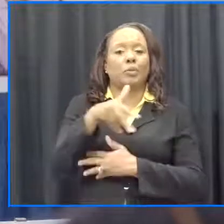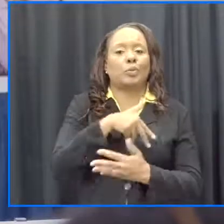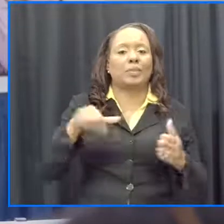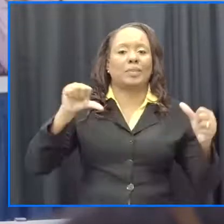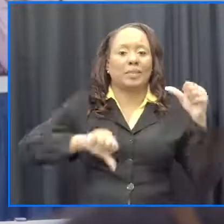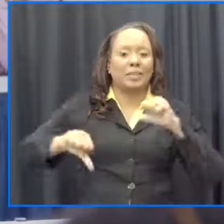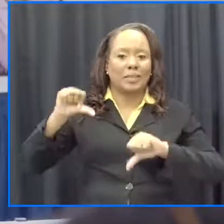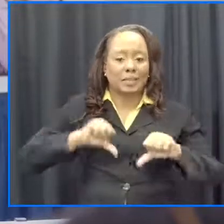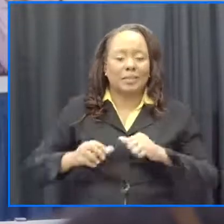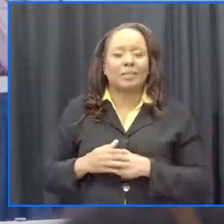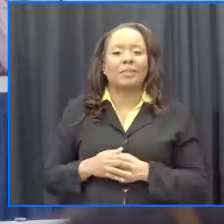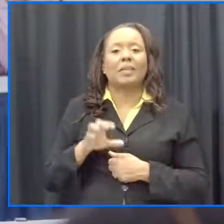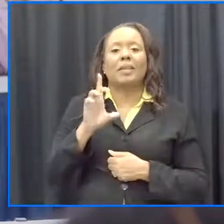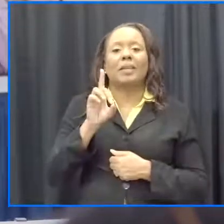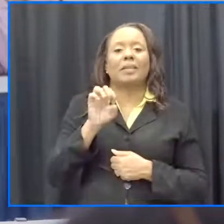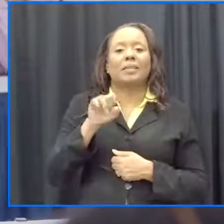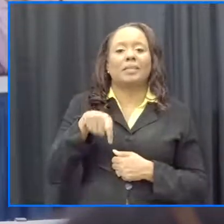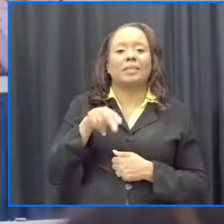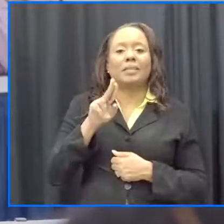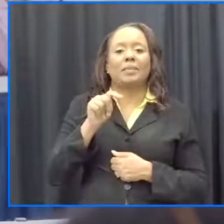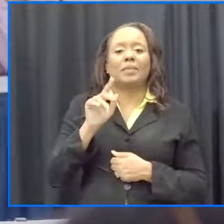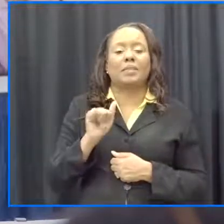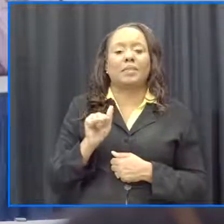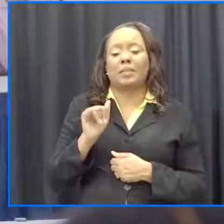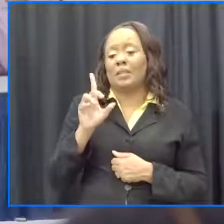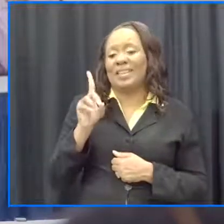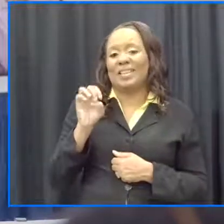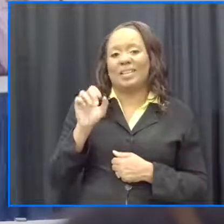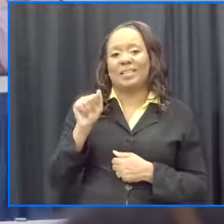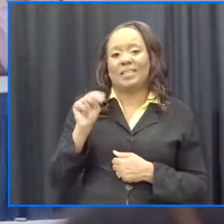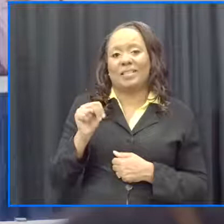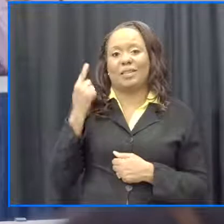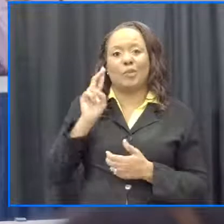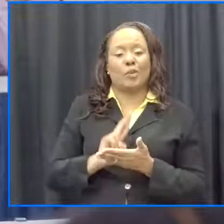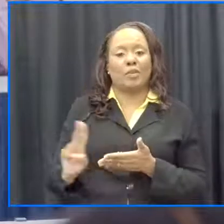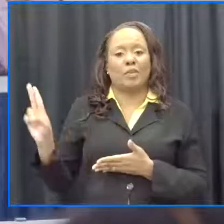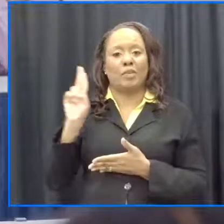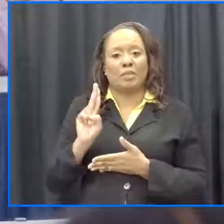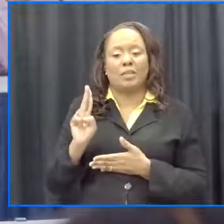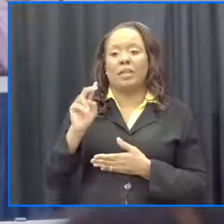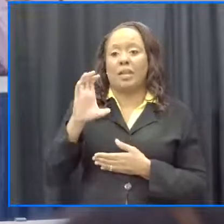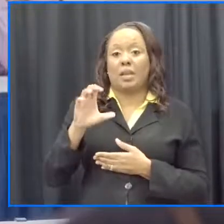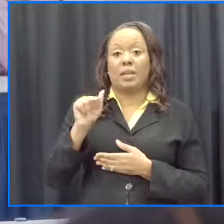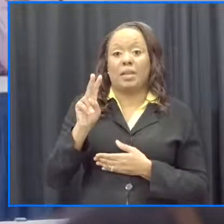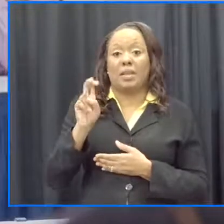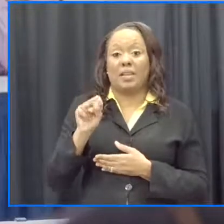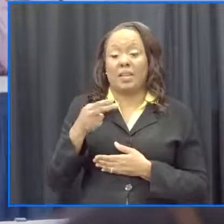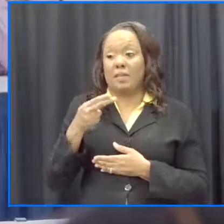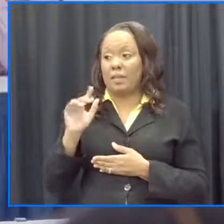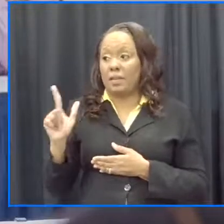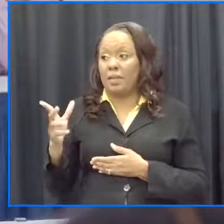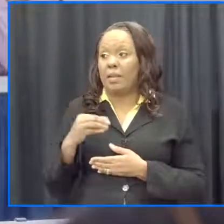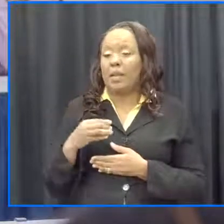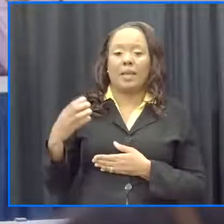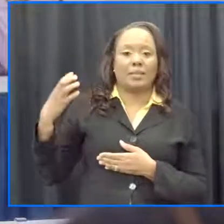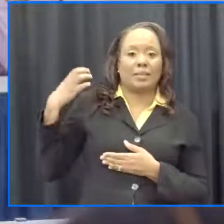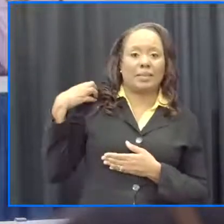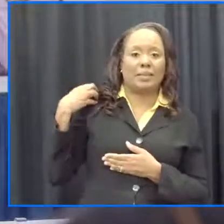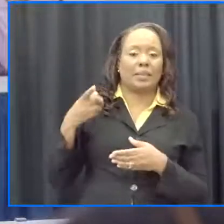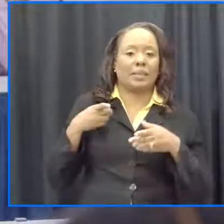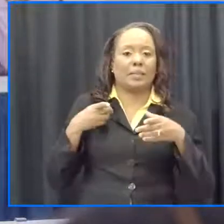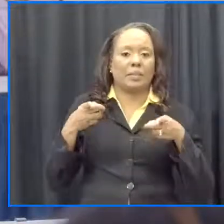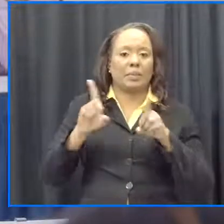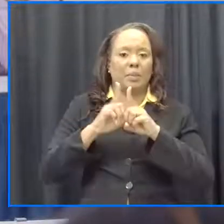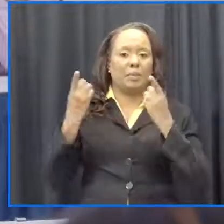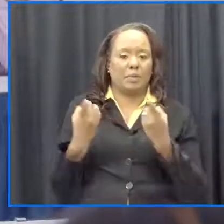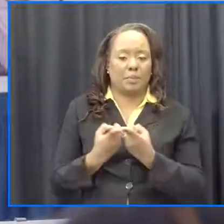Social Sciences, Deputy Dean of Outreach at the University of the West Indies, Cave Hill, and Head of